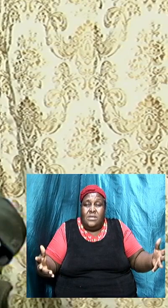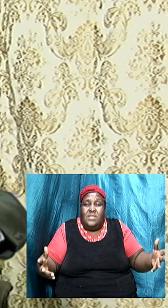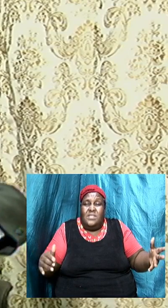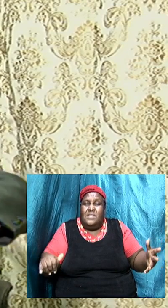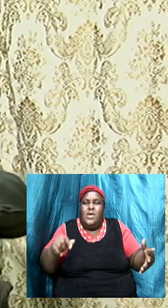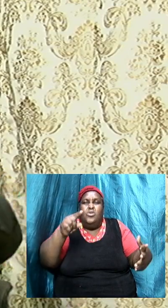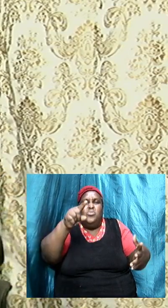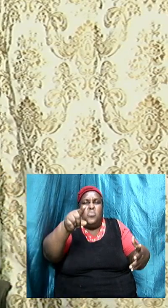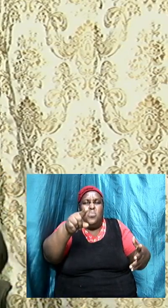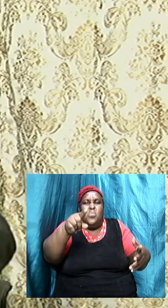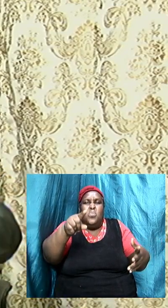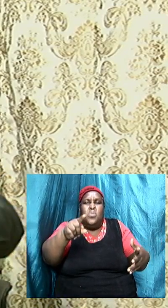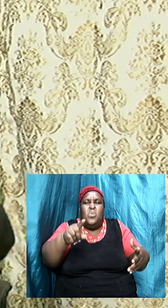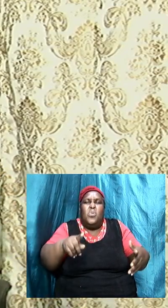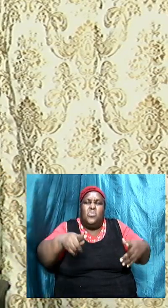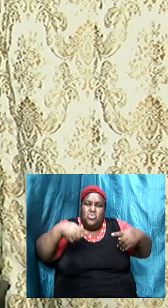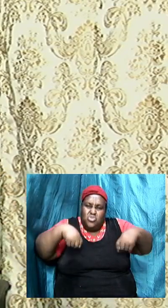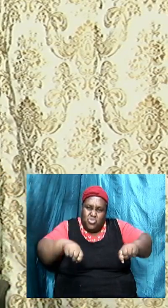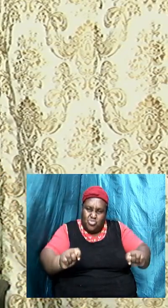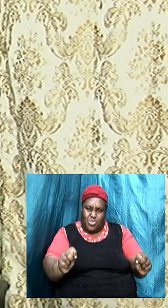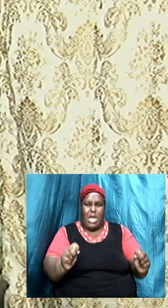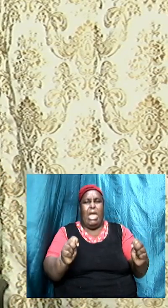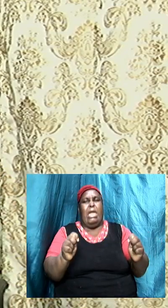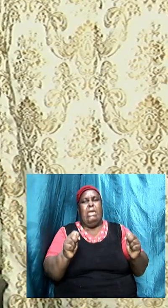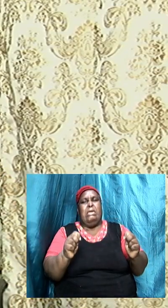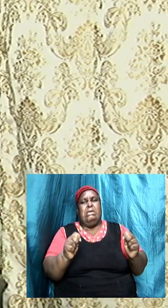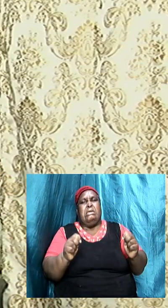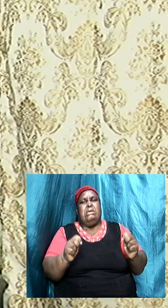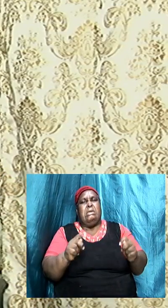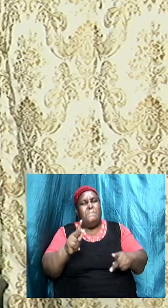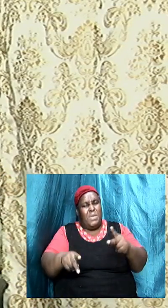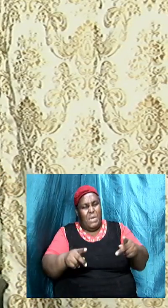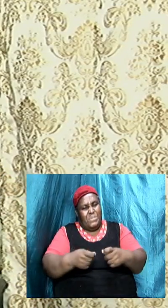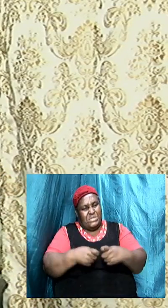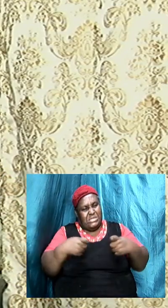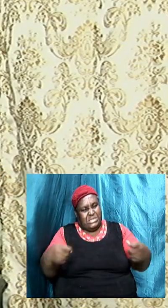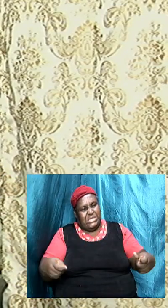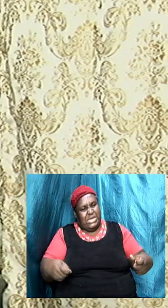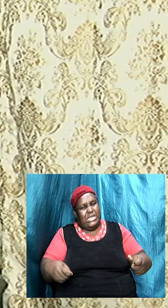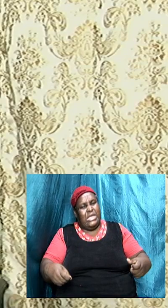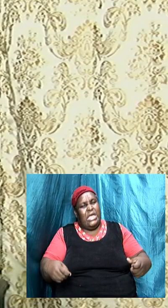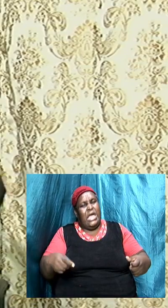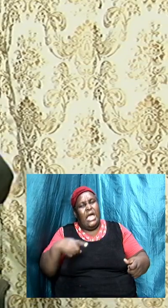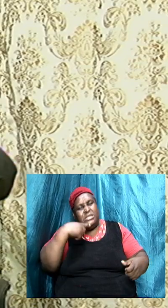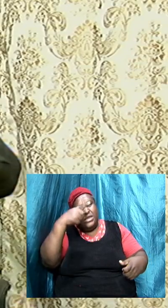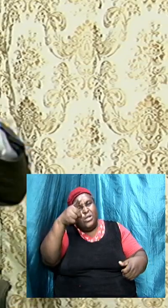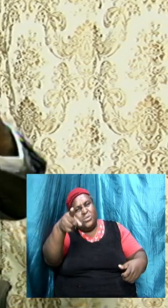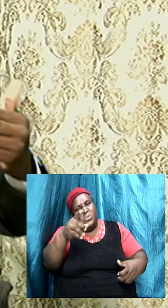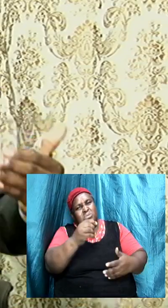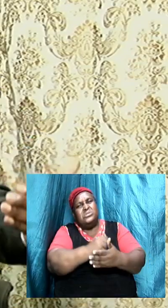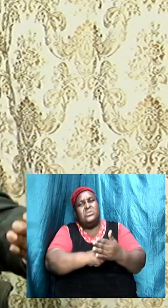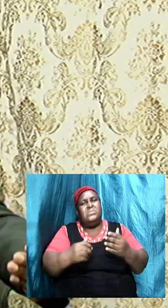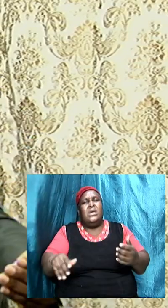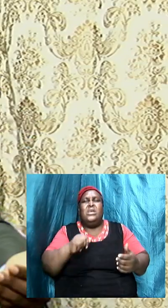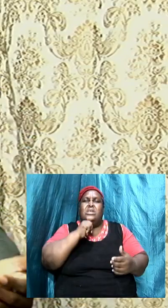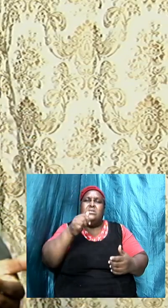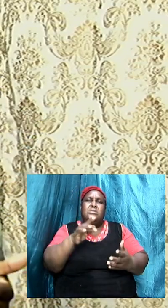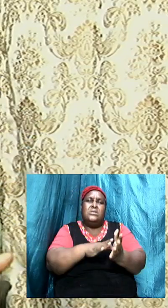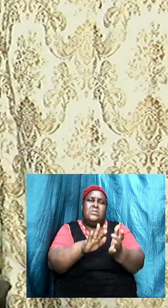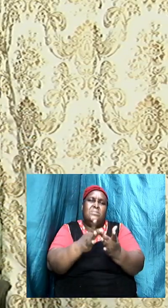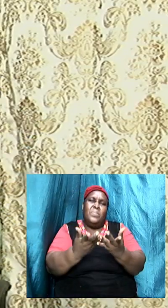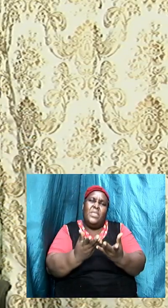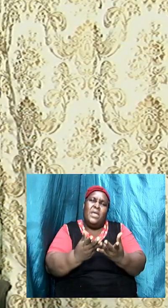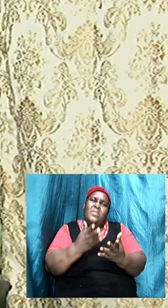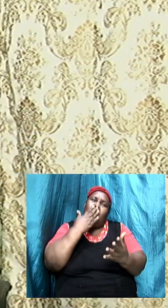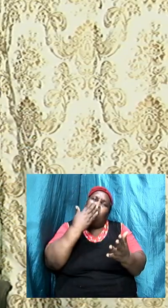that you are going to try? How is it that people are saying and they are telling you something that is unbiblical, that the good works that you do can save